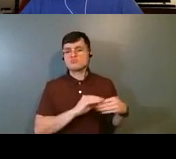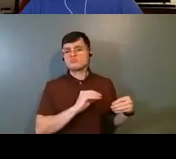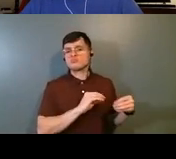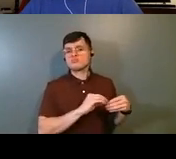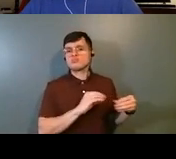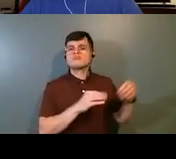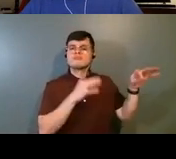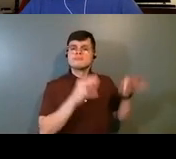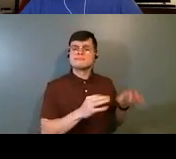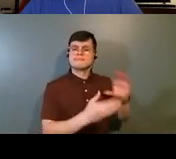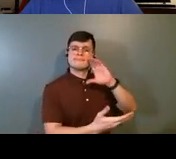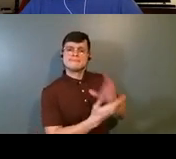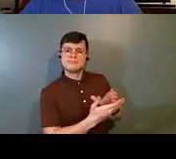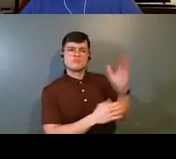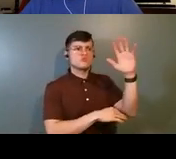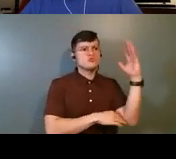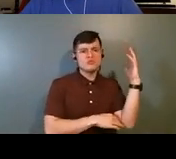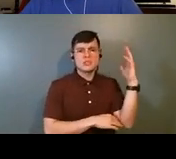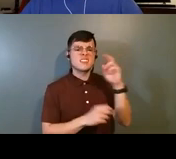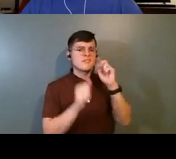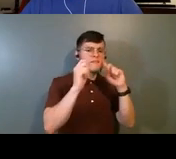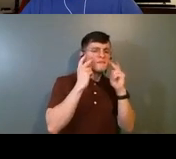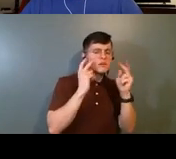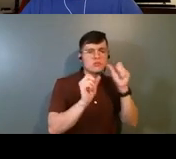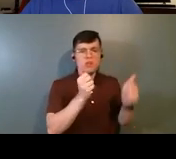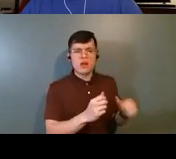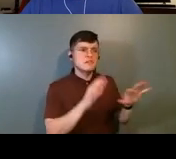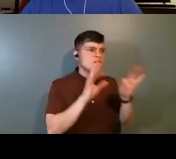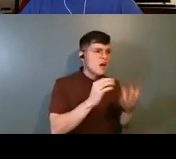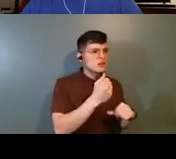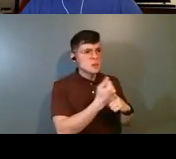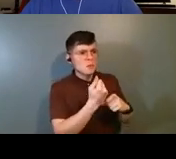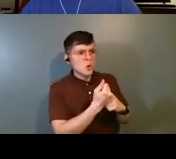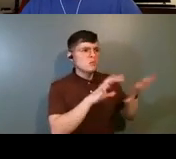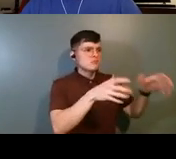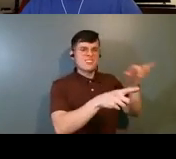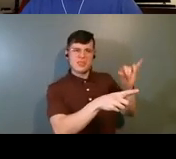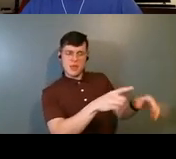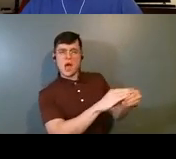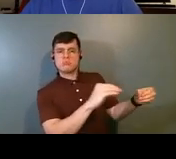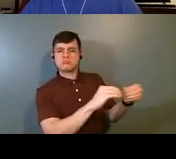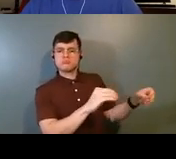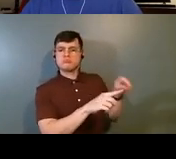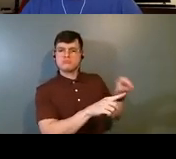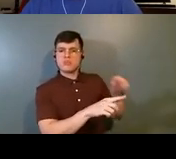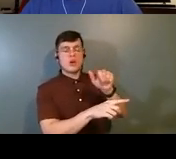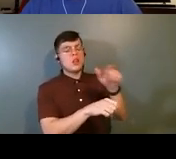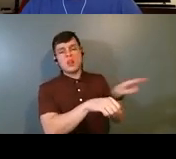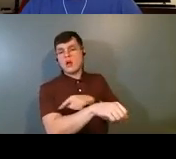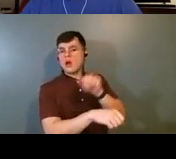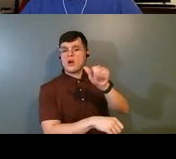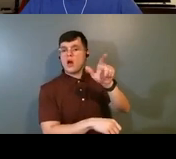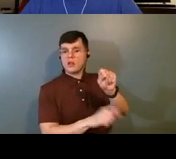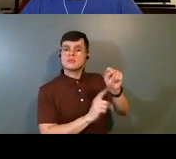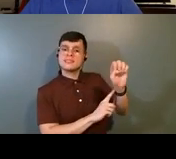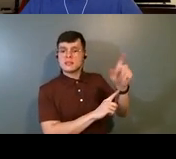reads, quote, the journey through vision loss, finding a voice, support, and community, quote, graphic. So that's a long alt text, but it's just